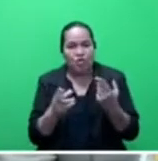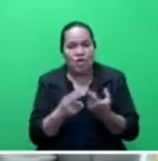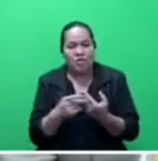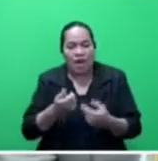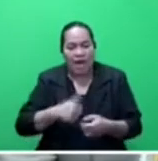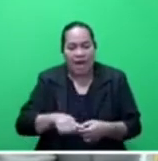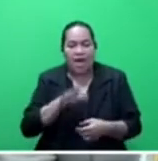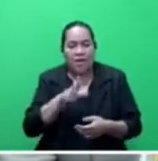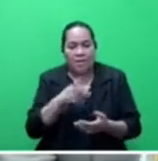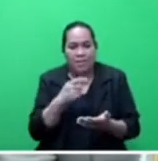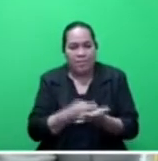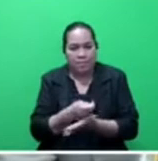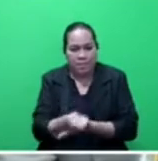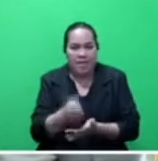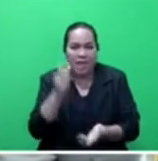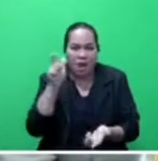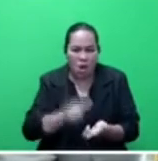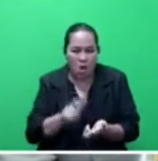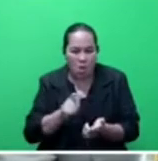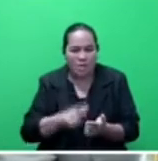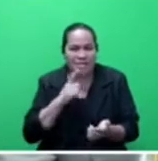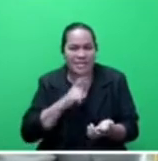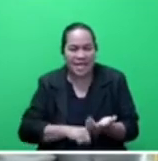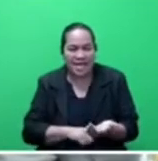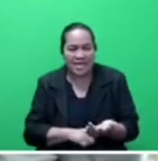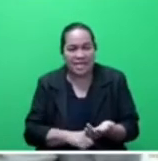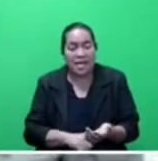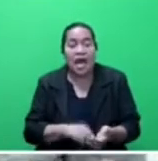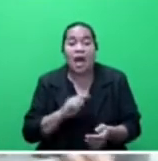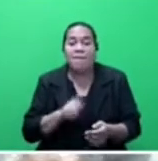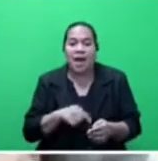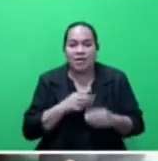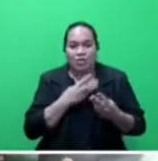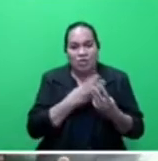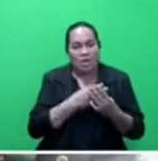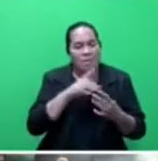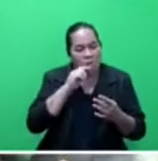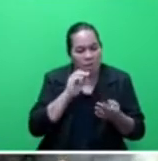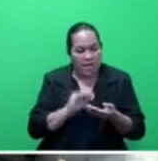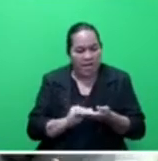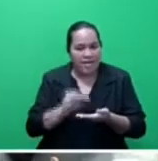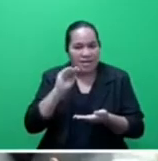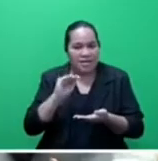lowest tax possible. So SODELPA will increase the